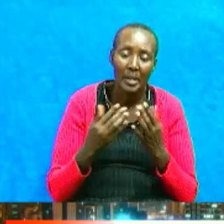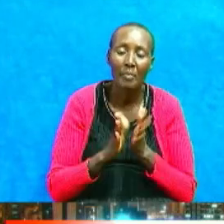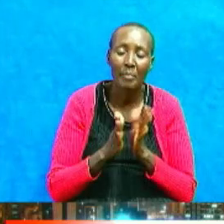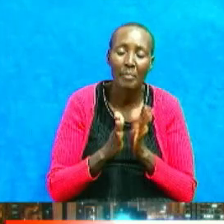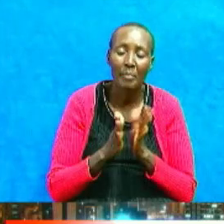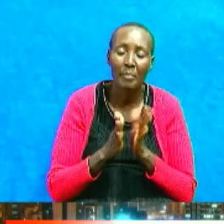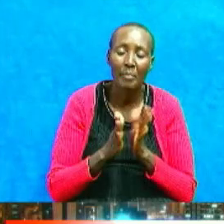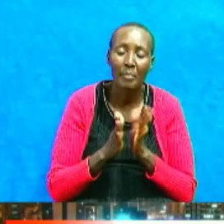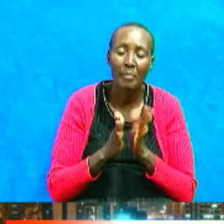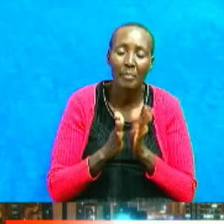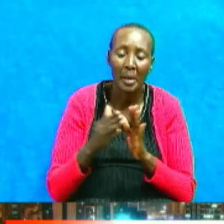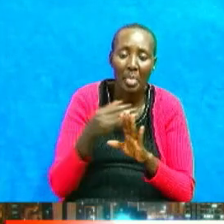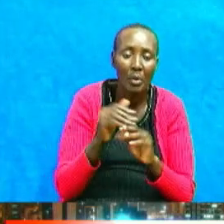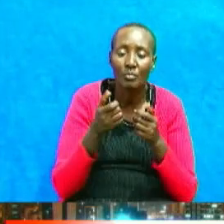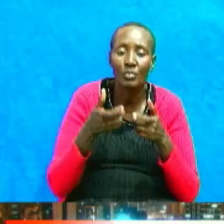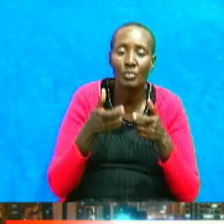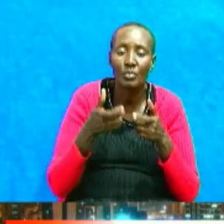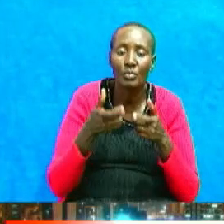We can